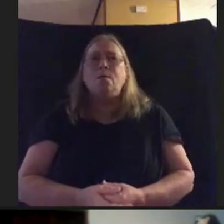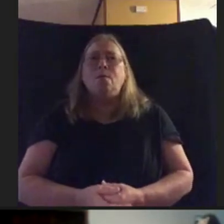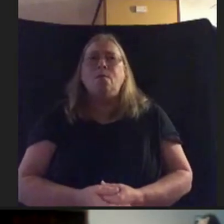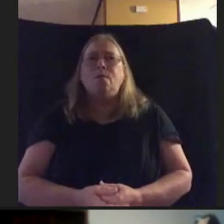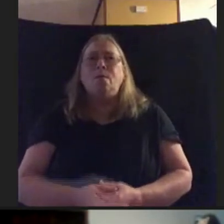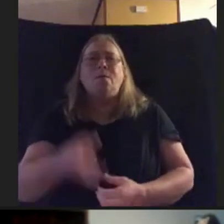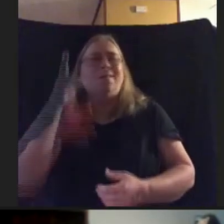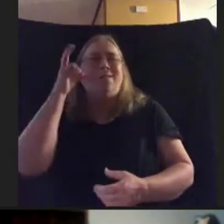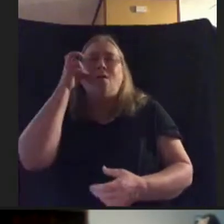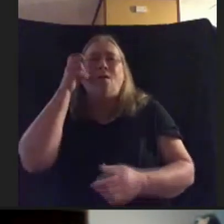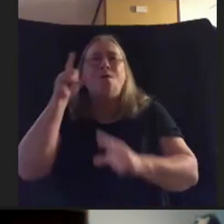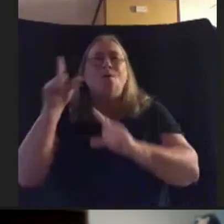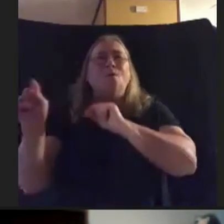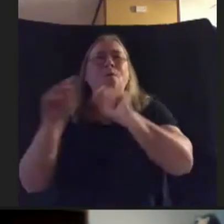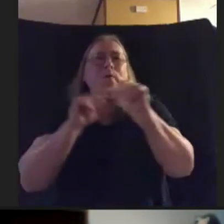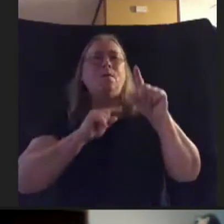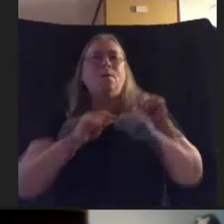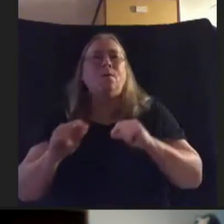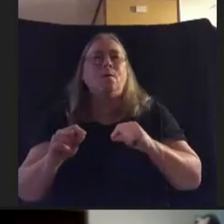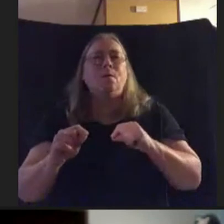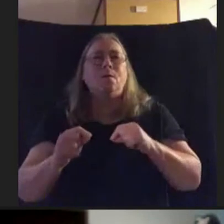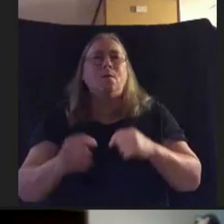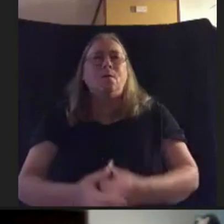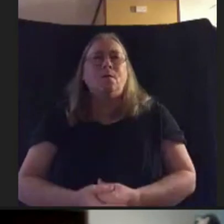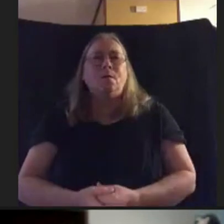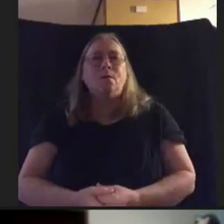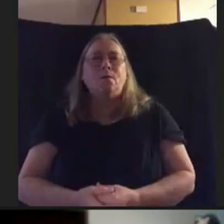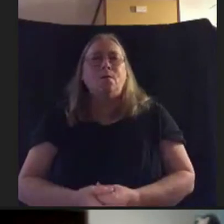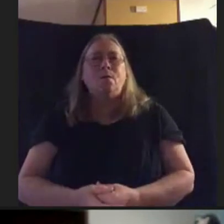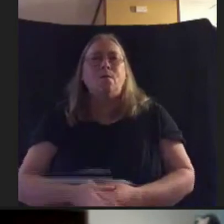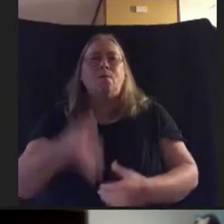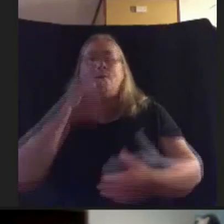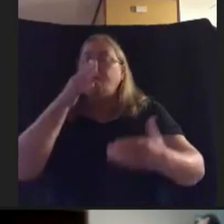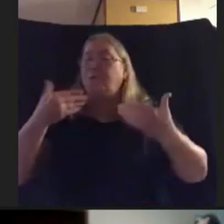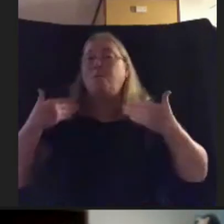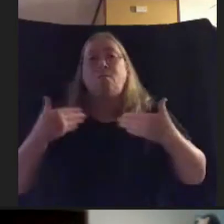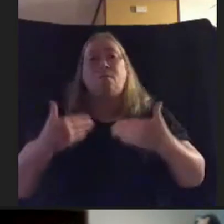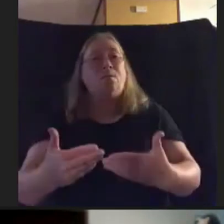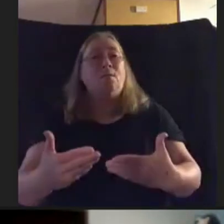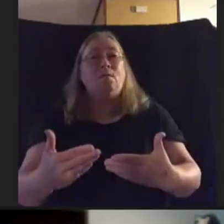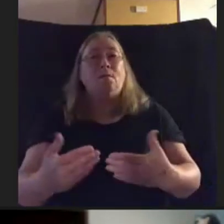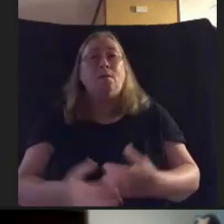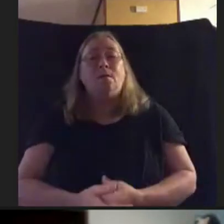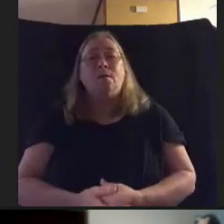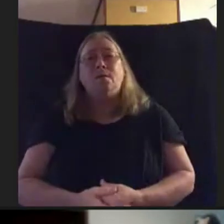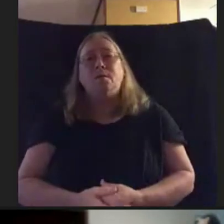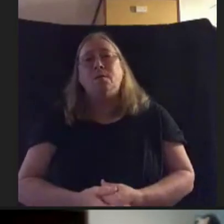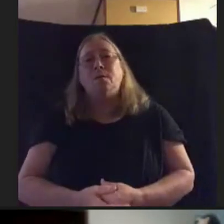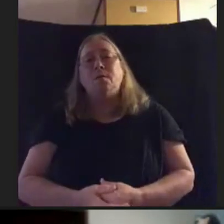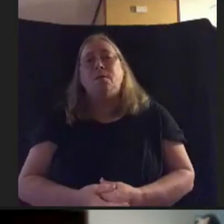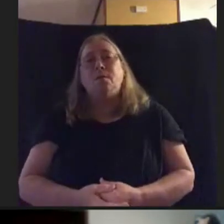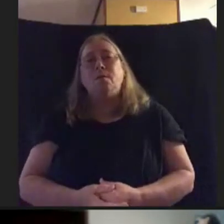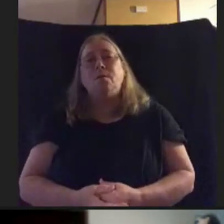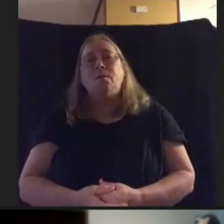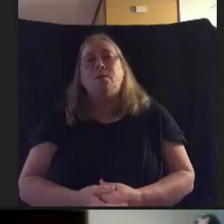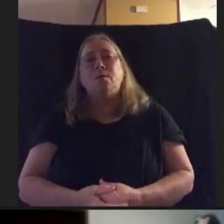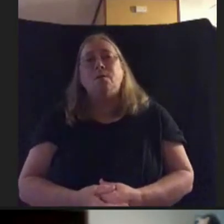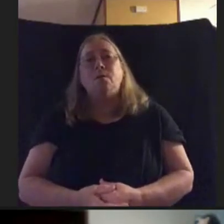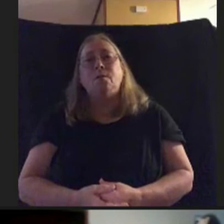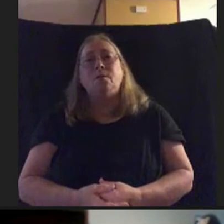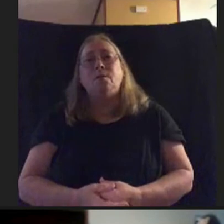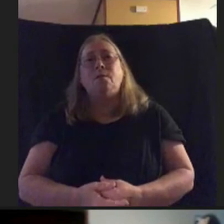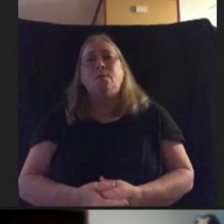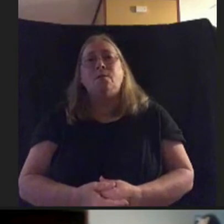rumors, but we're going to go forward like that is the plan. If you look at what we've